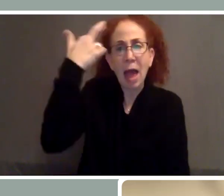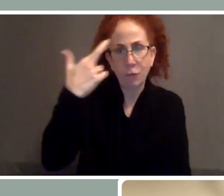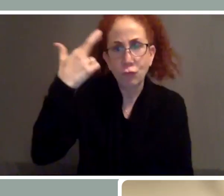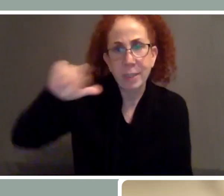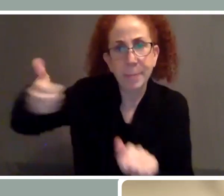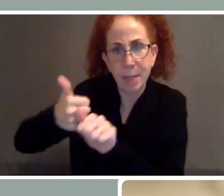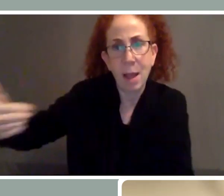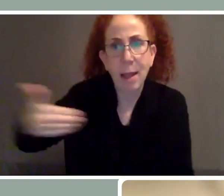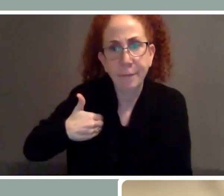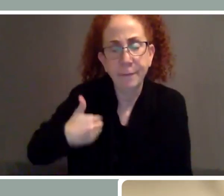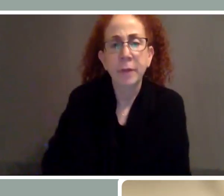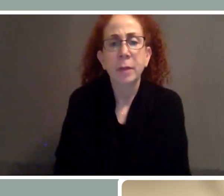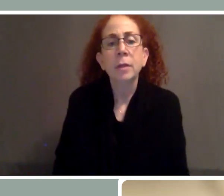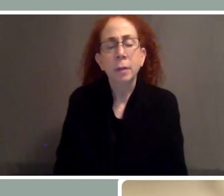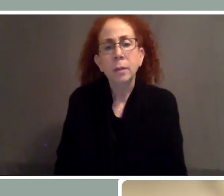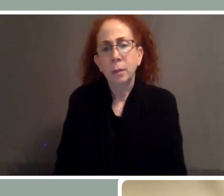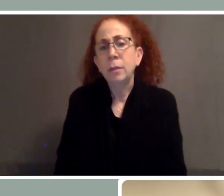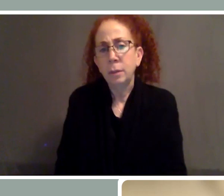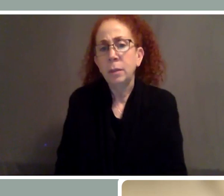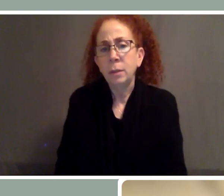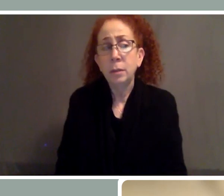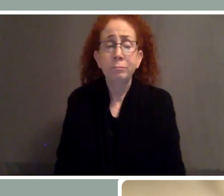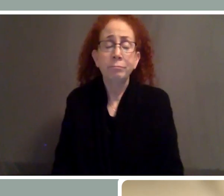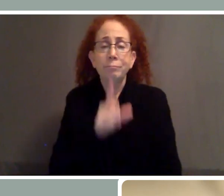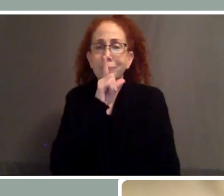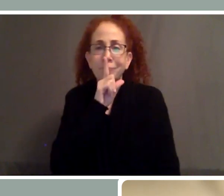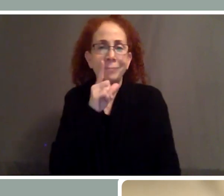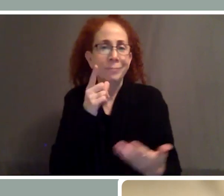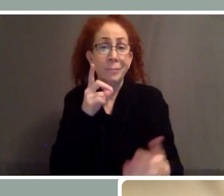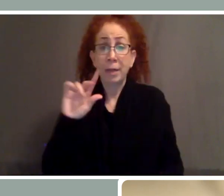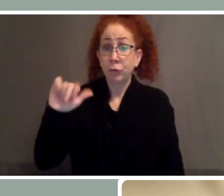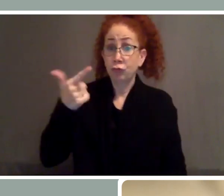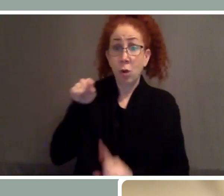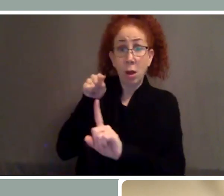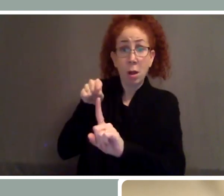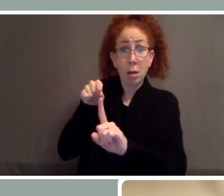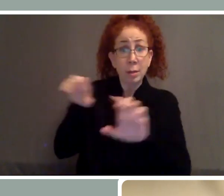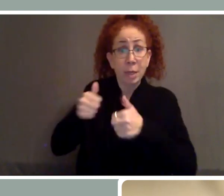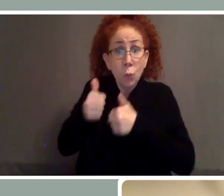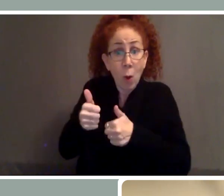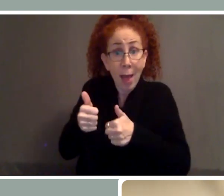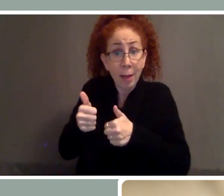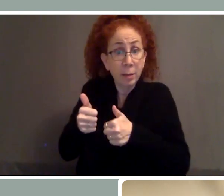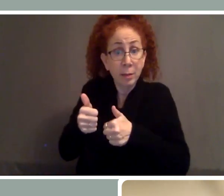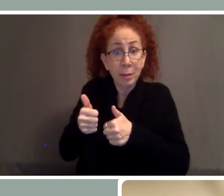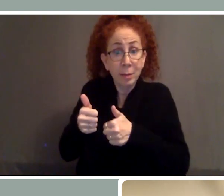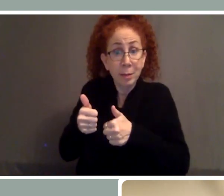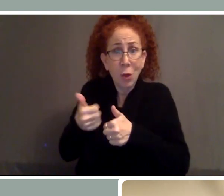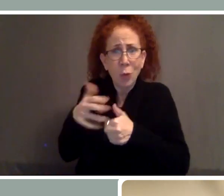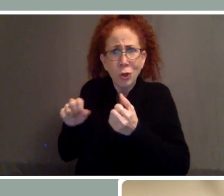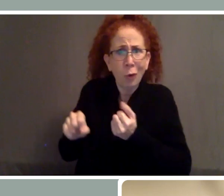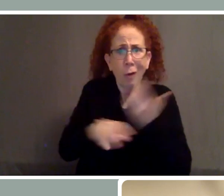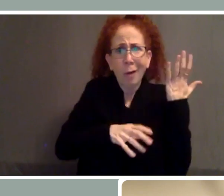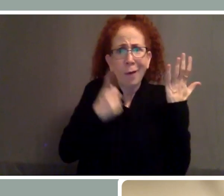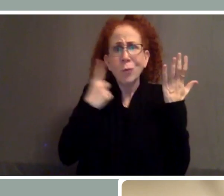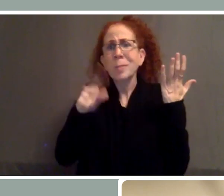And, one also wouldn't want to upend a drug that really does well in the first line setting just because we think we have something that